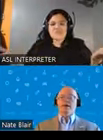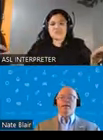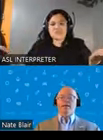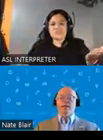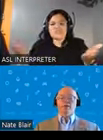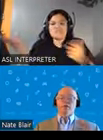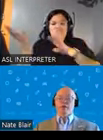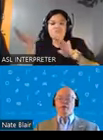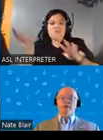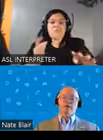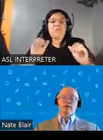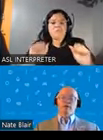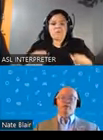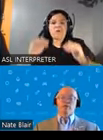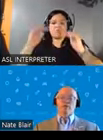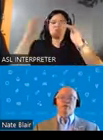in that